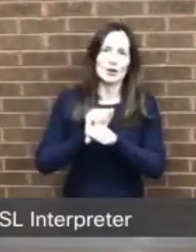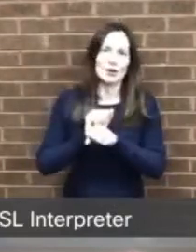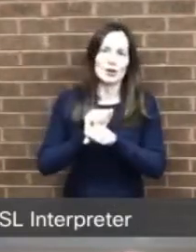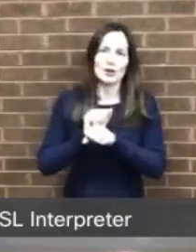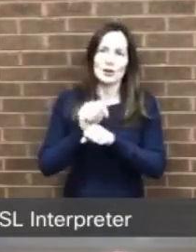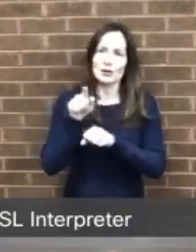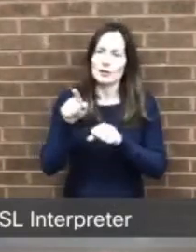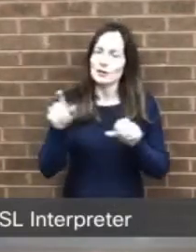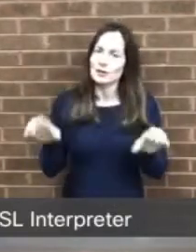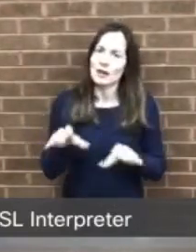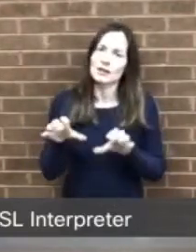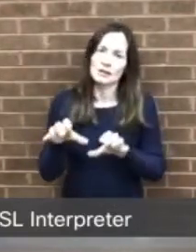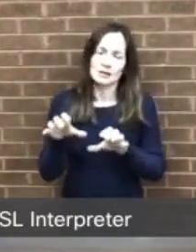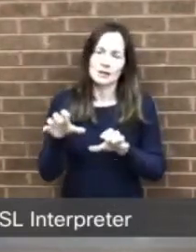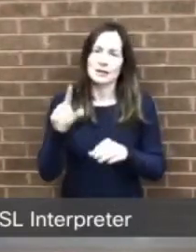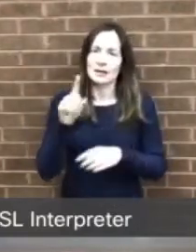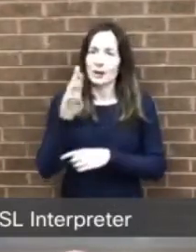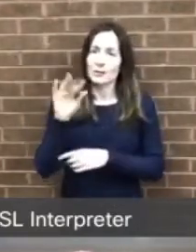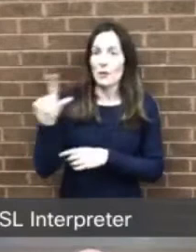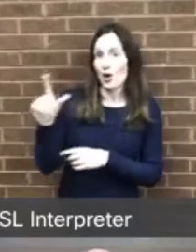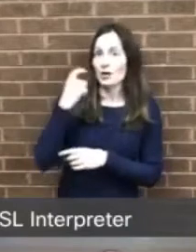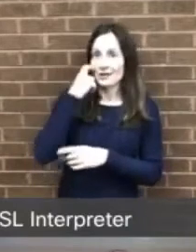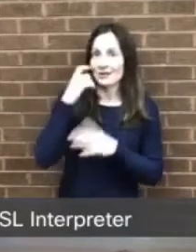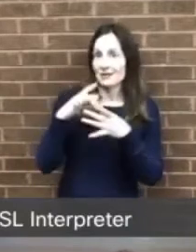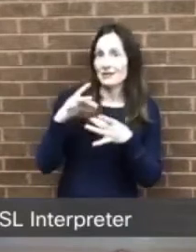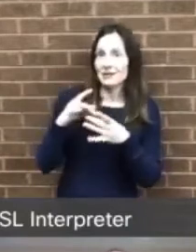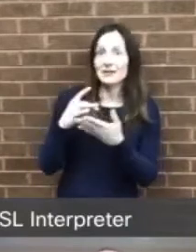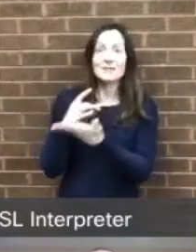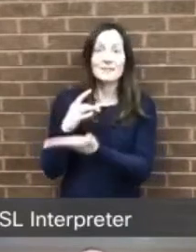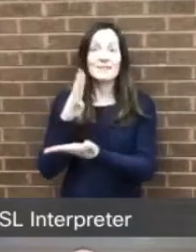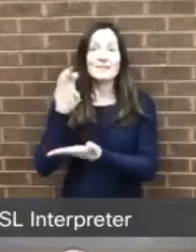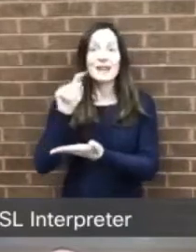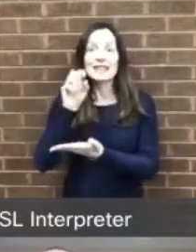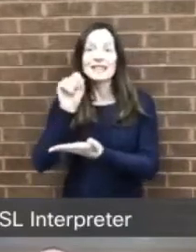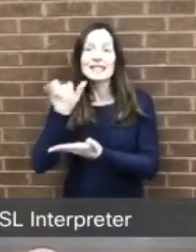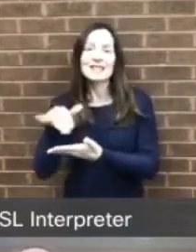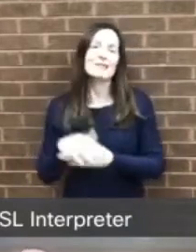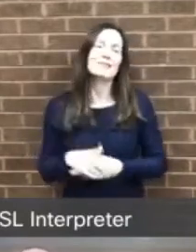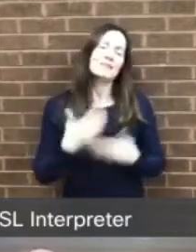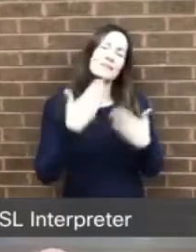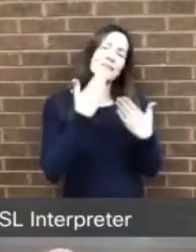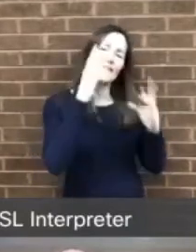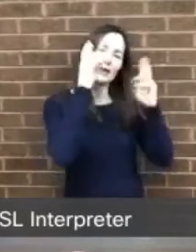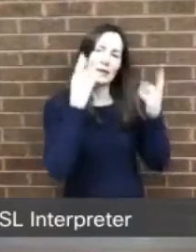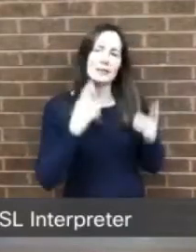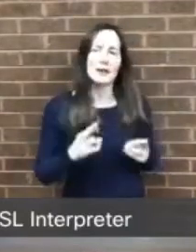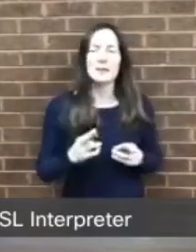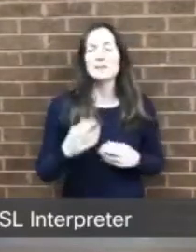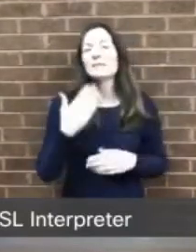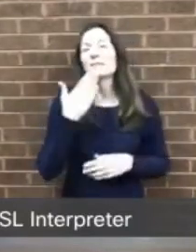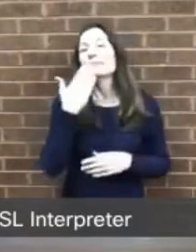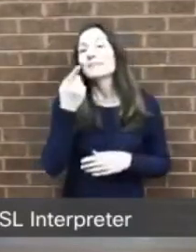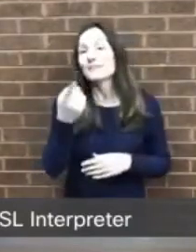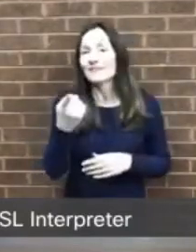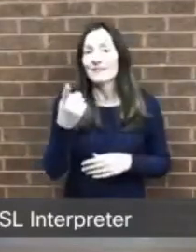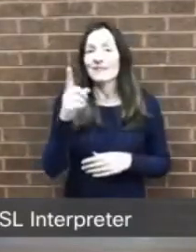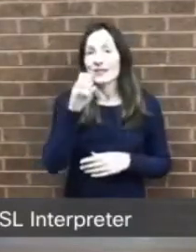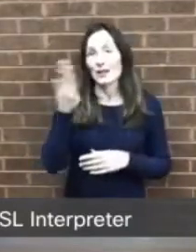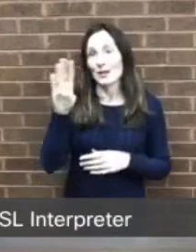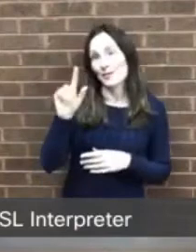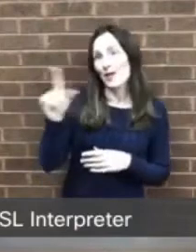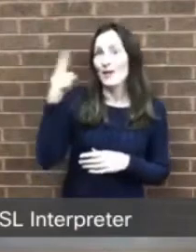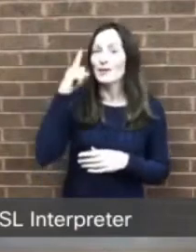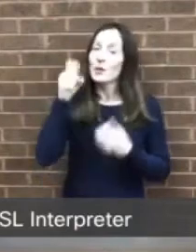in his comments about the partnership. Betsy? Thank you, Rabbi. And thanks to you, Dr. Ball, for sponsoring the